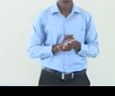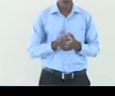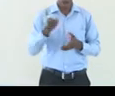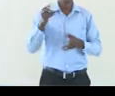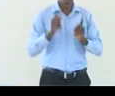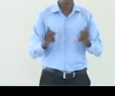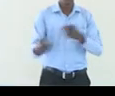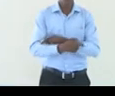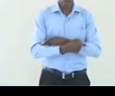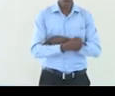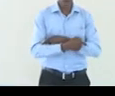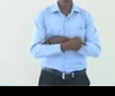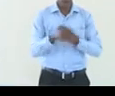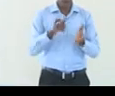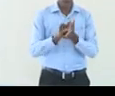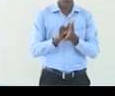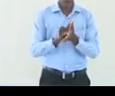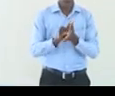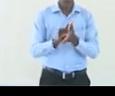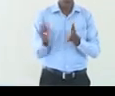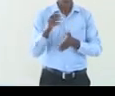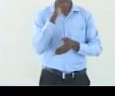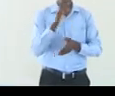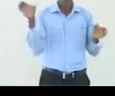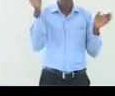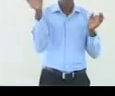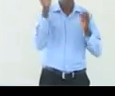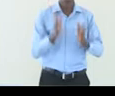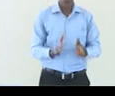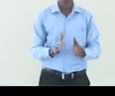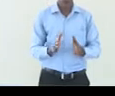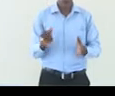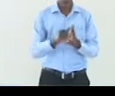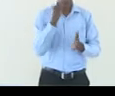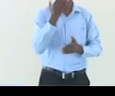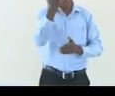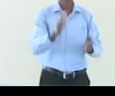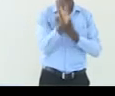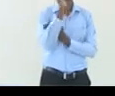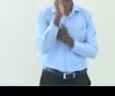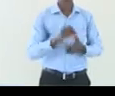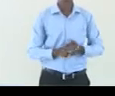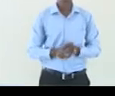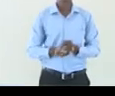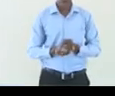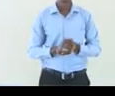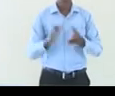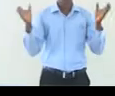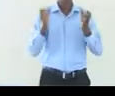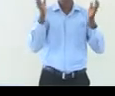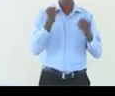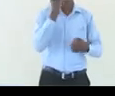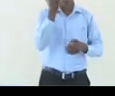There are people today that their celebrity is their God. Their